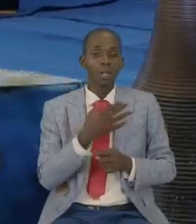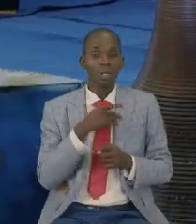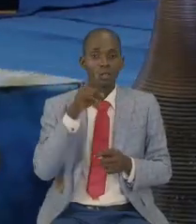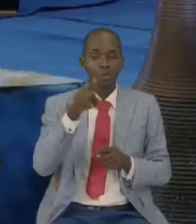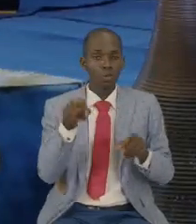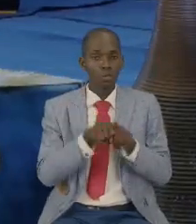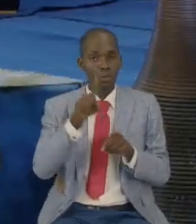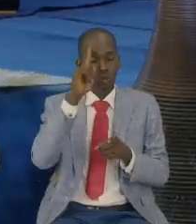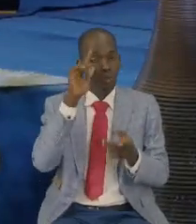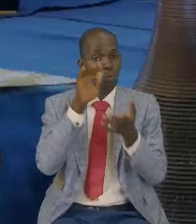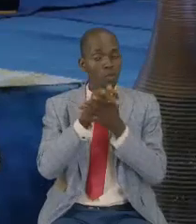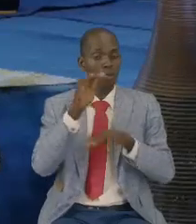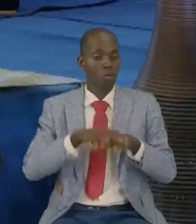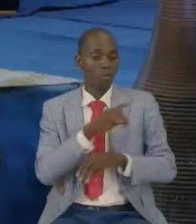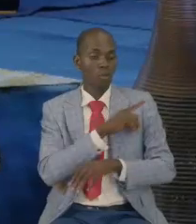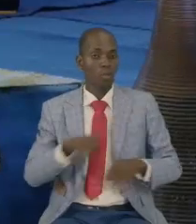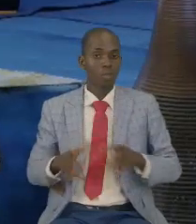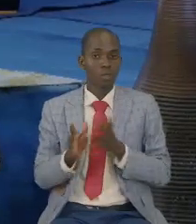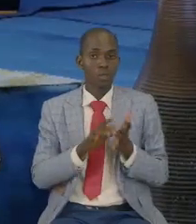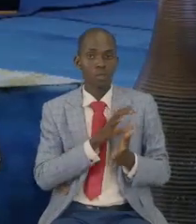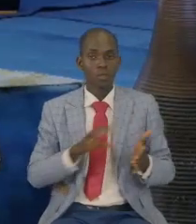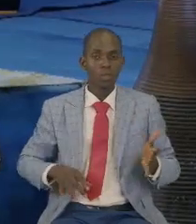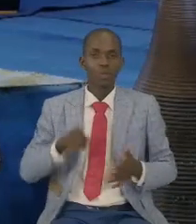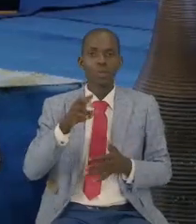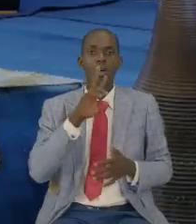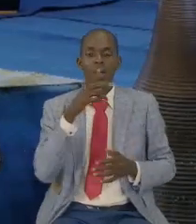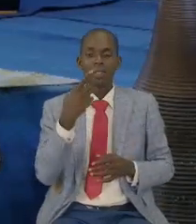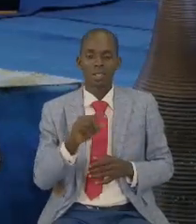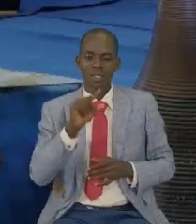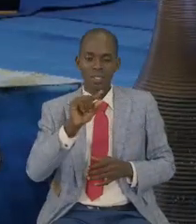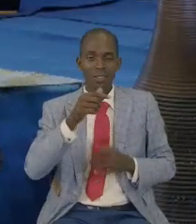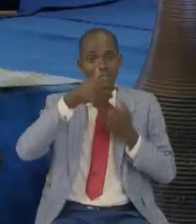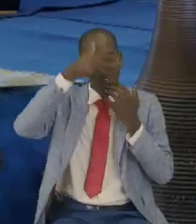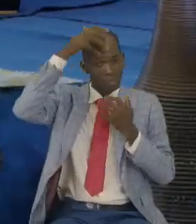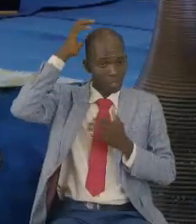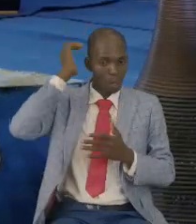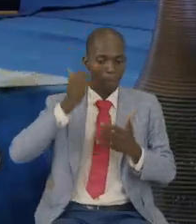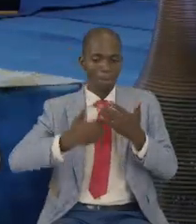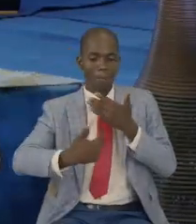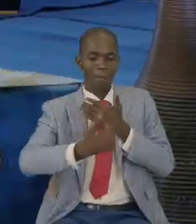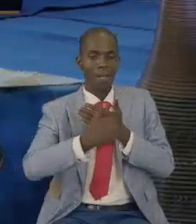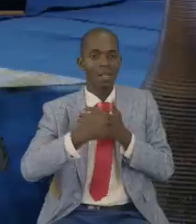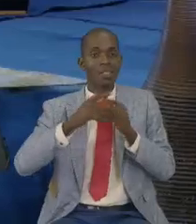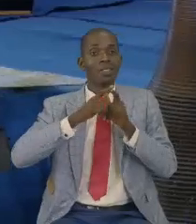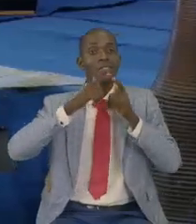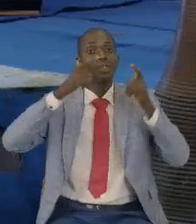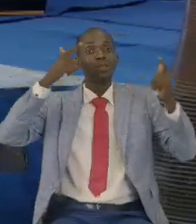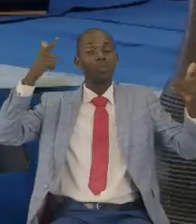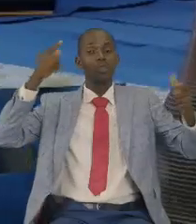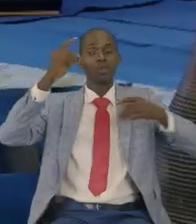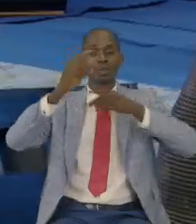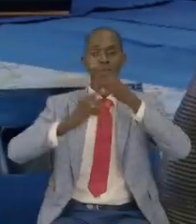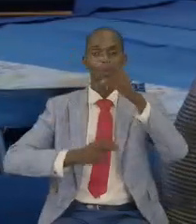little lion there behind the big universal lion. And then there is a